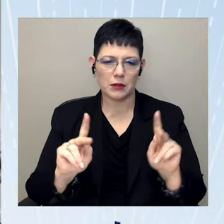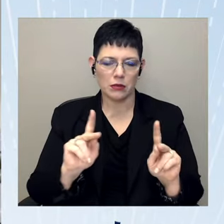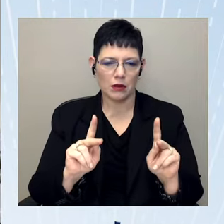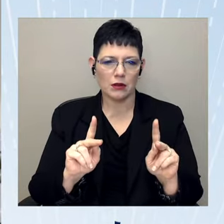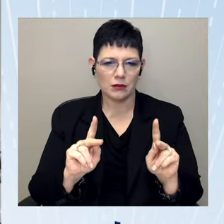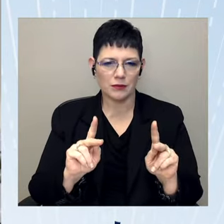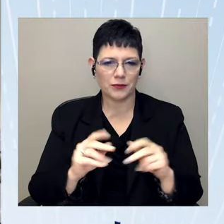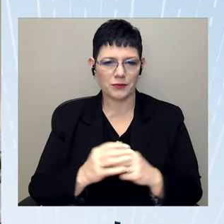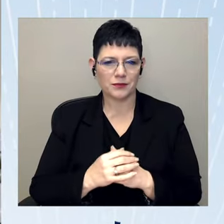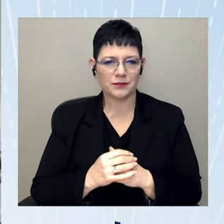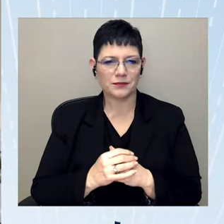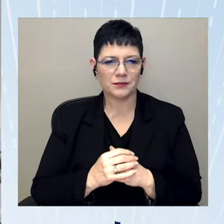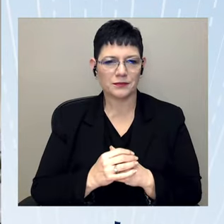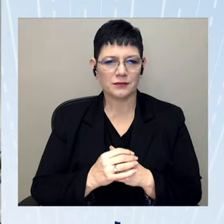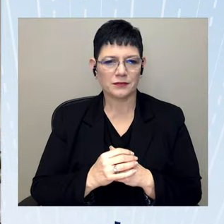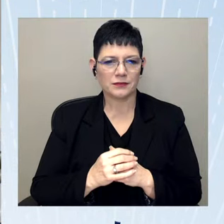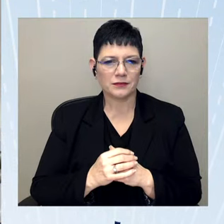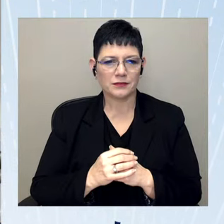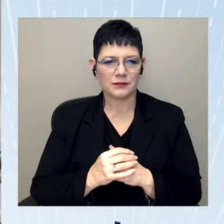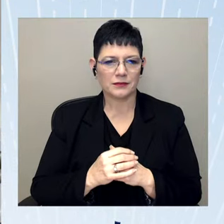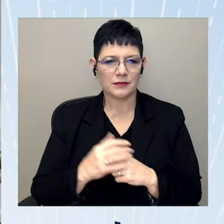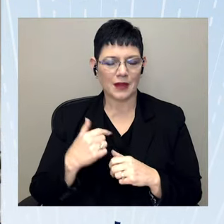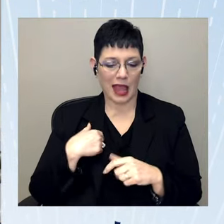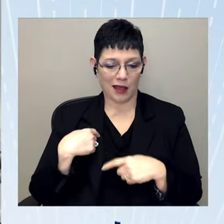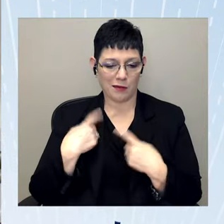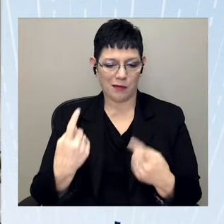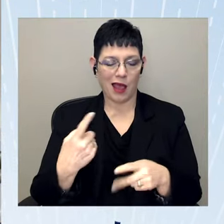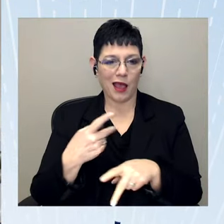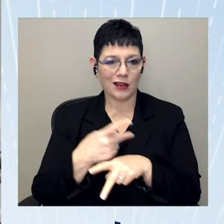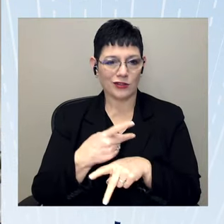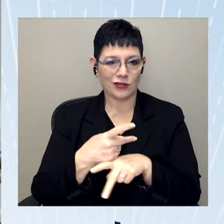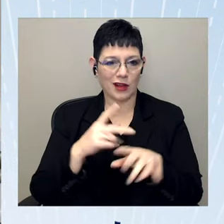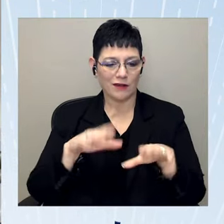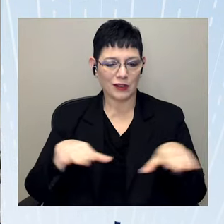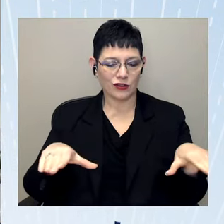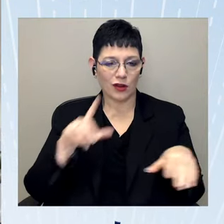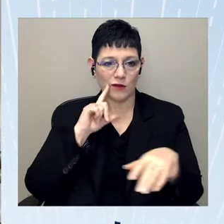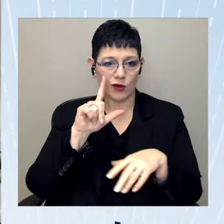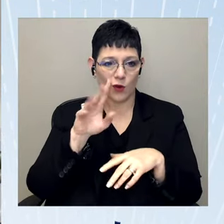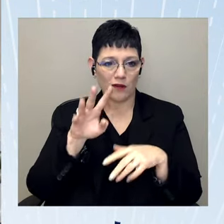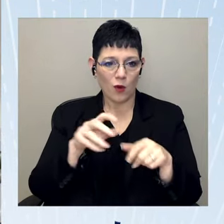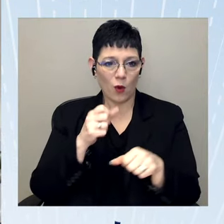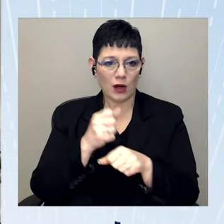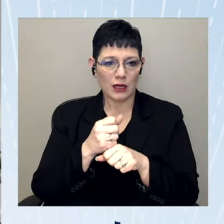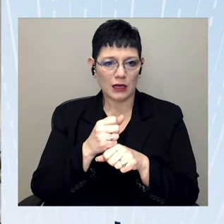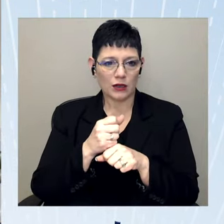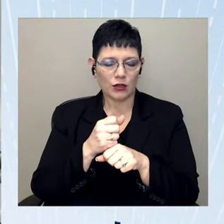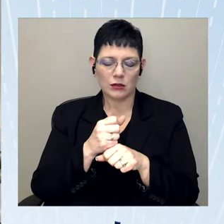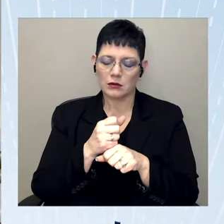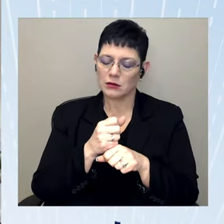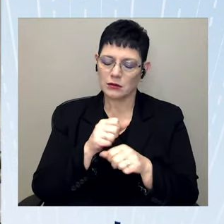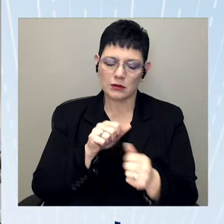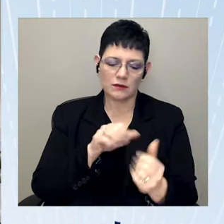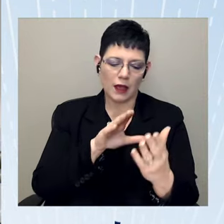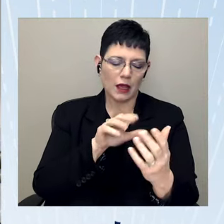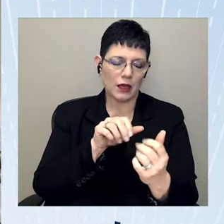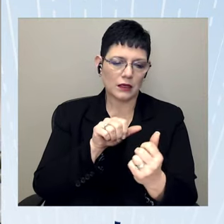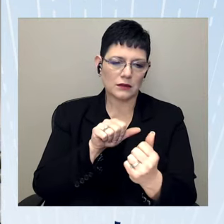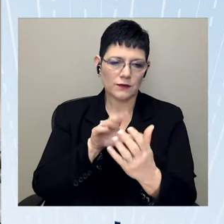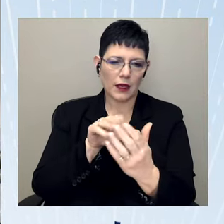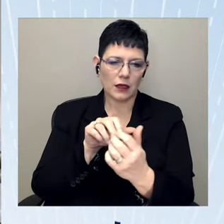I have been a child care provider for the past 24 years, and I have faced countless, countless